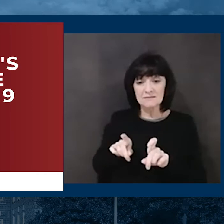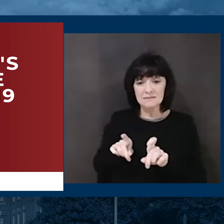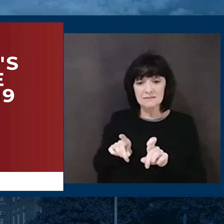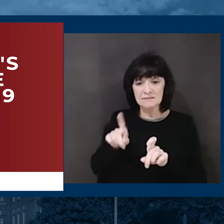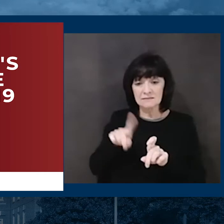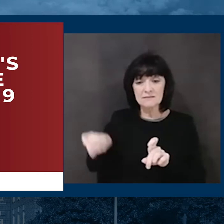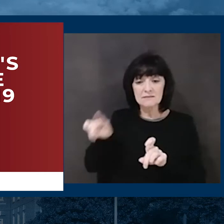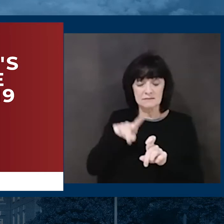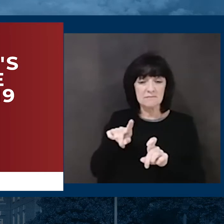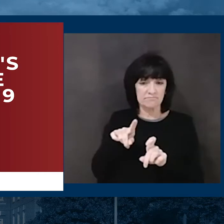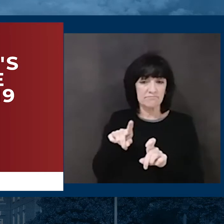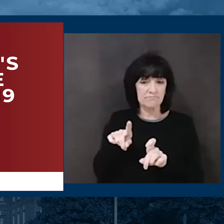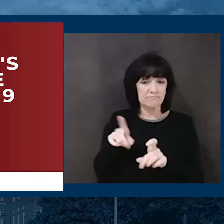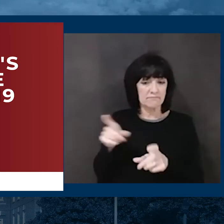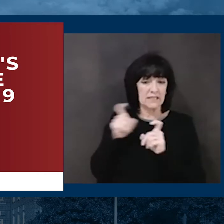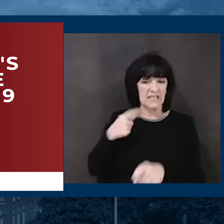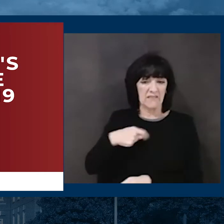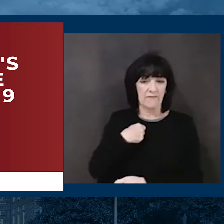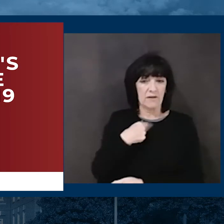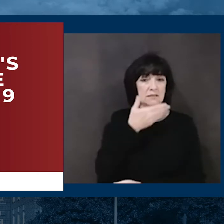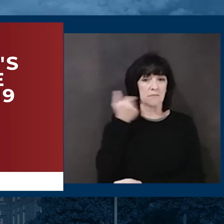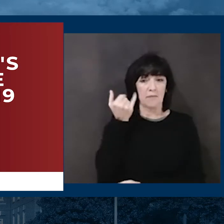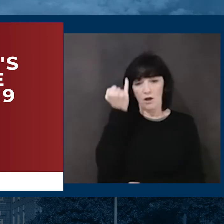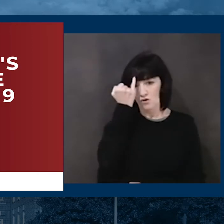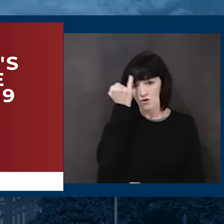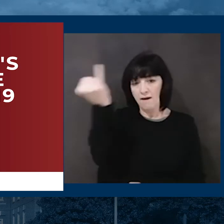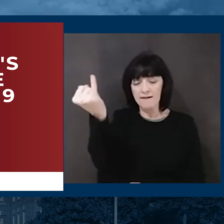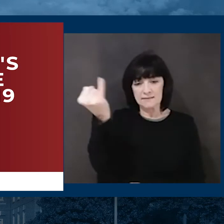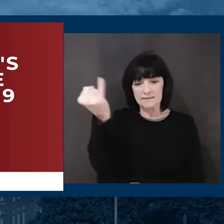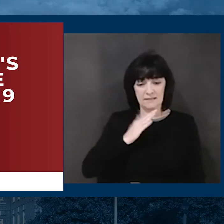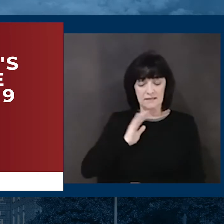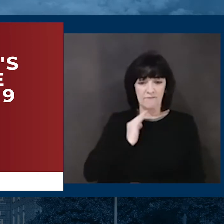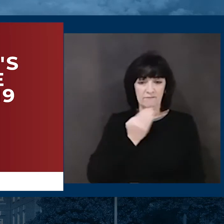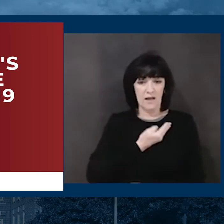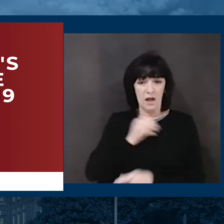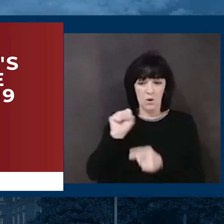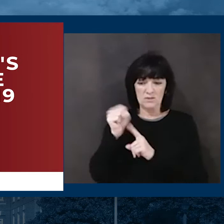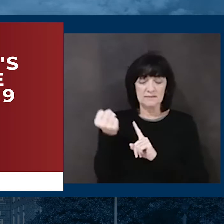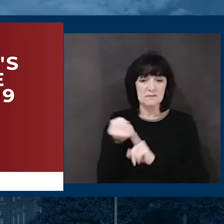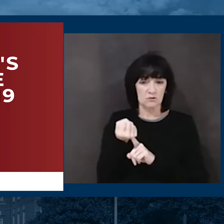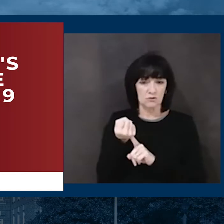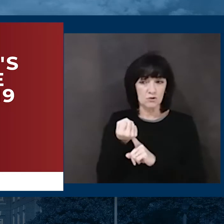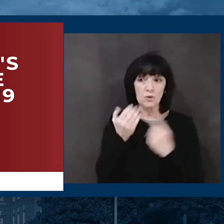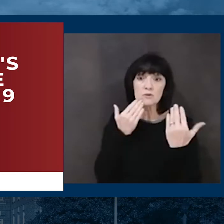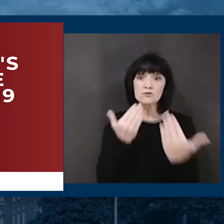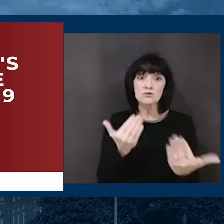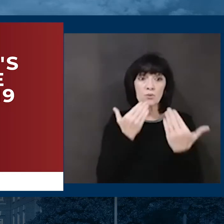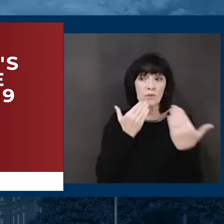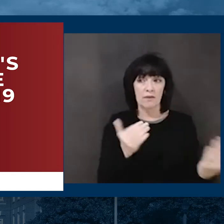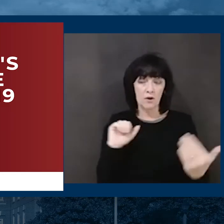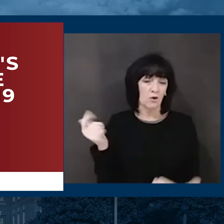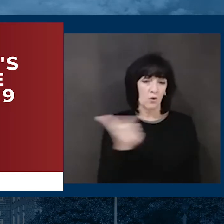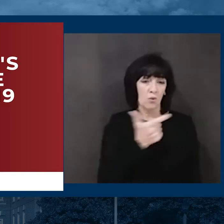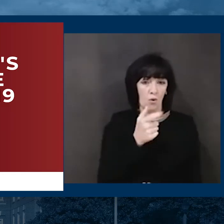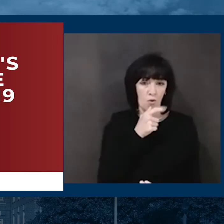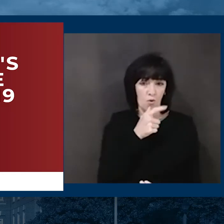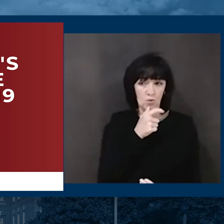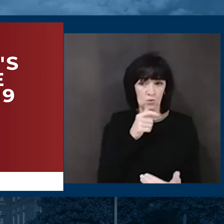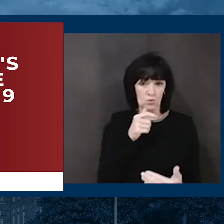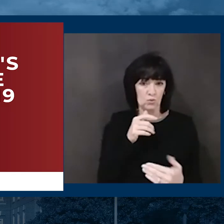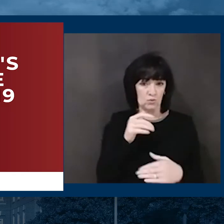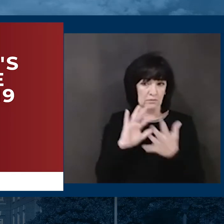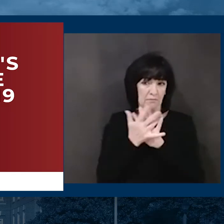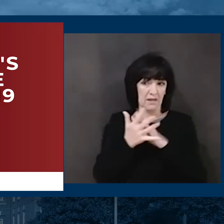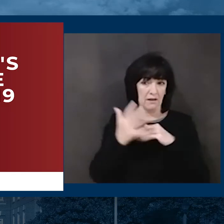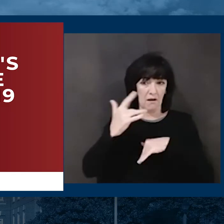a better handle on the situation on the ground in our state. So thank you to everyone who's availing themselves of these